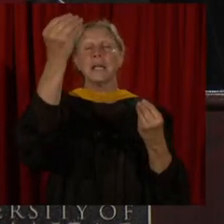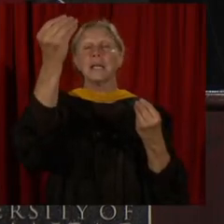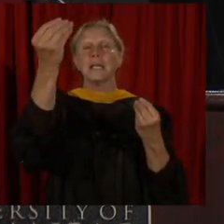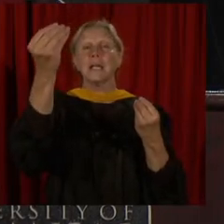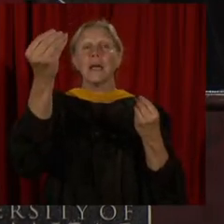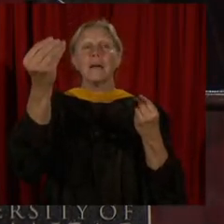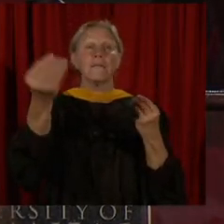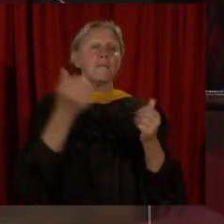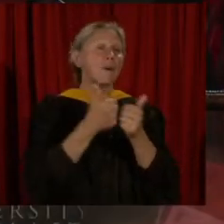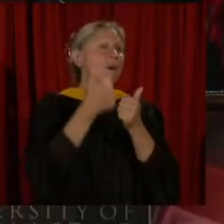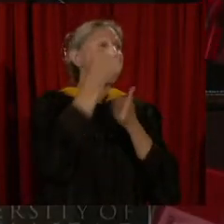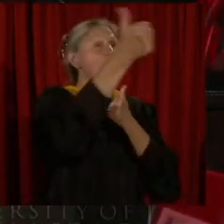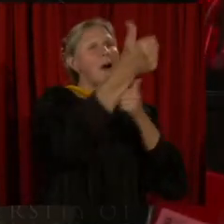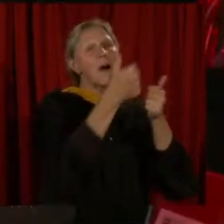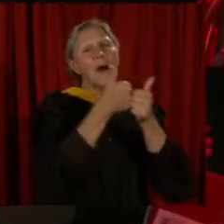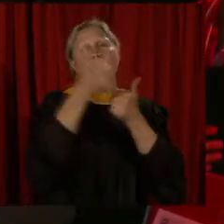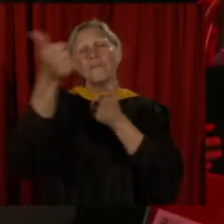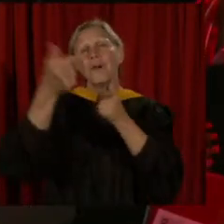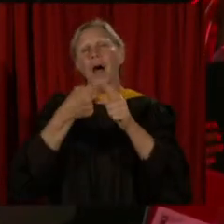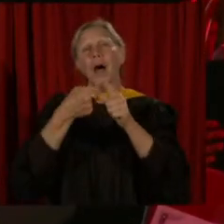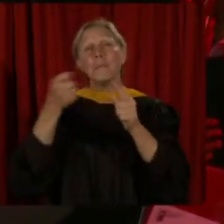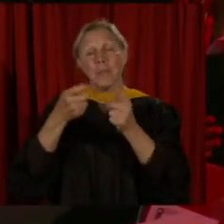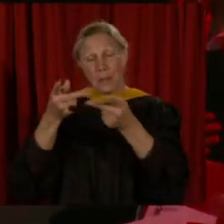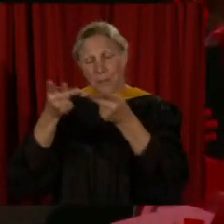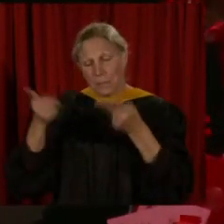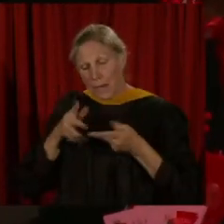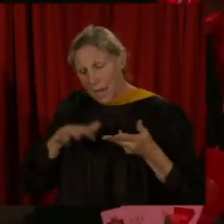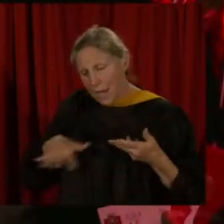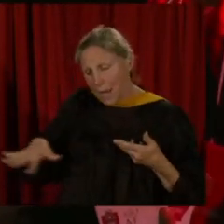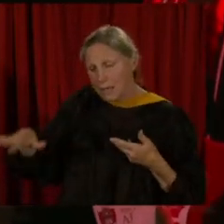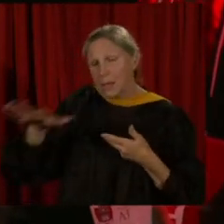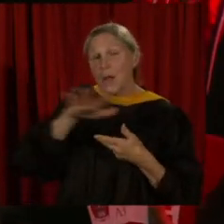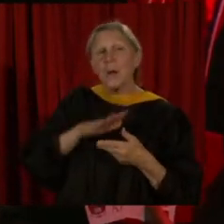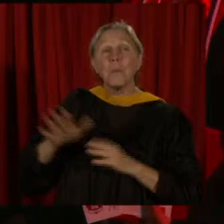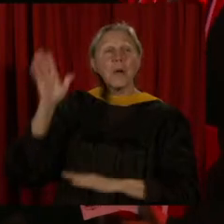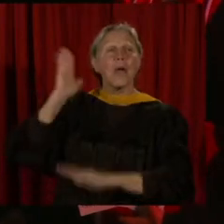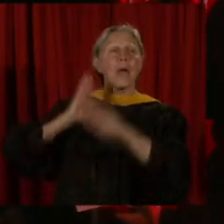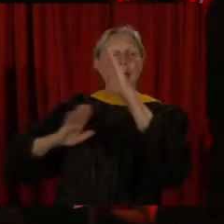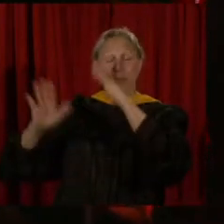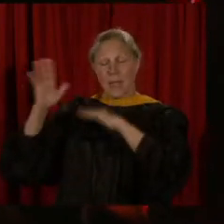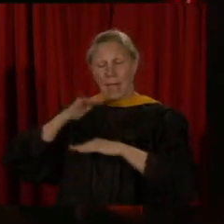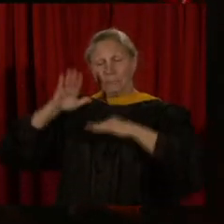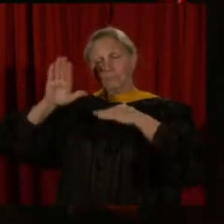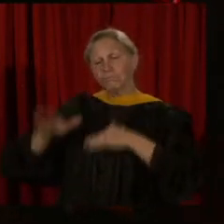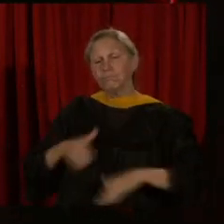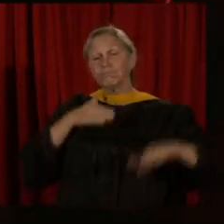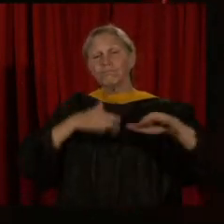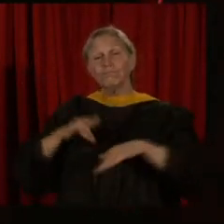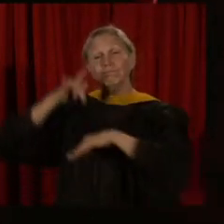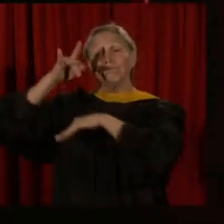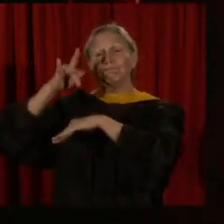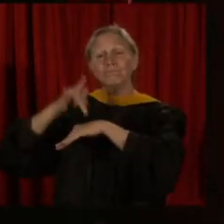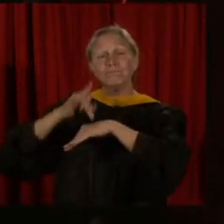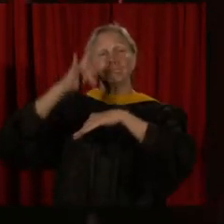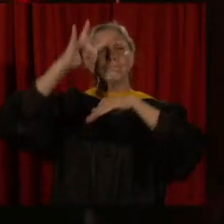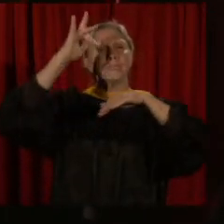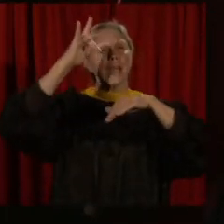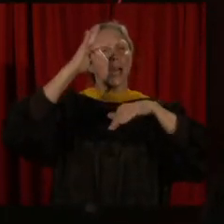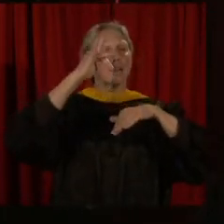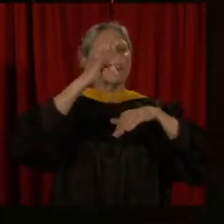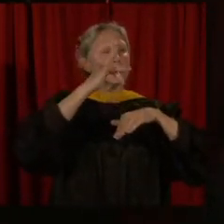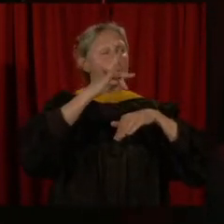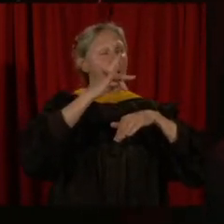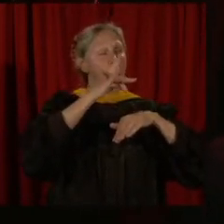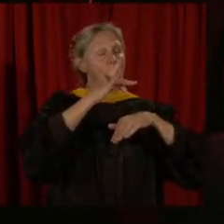departed. Far from the land where their footsteps